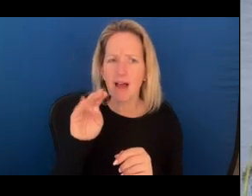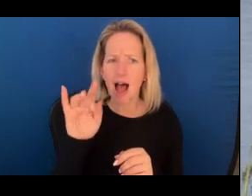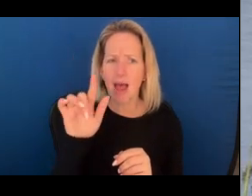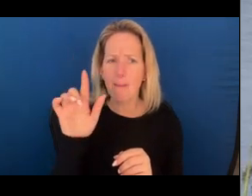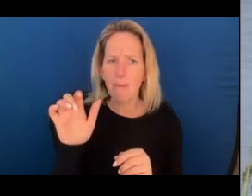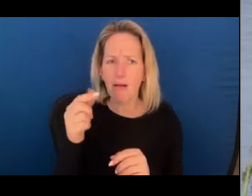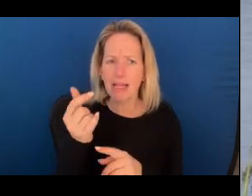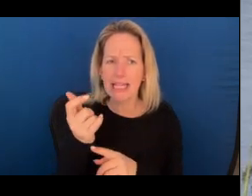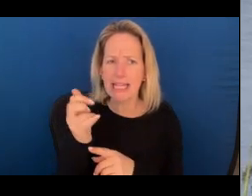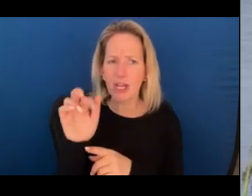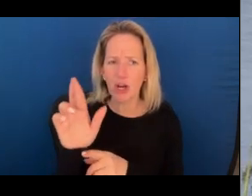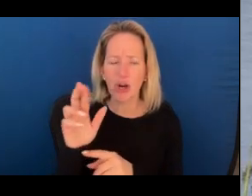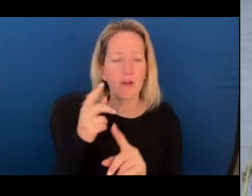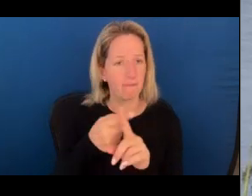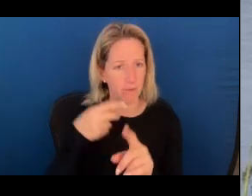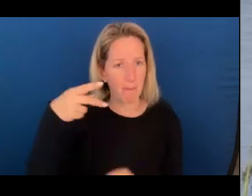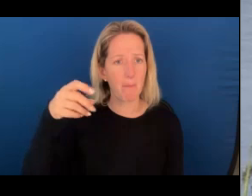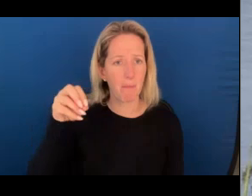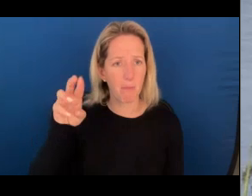Portland, Maine. They're working on,